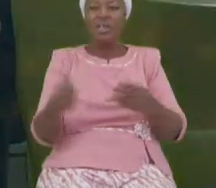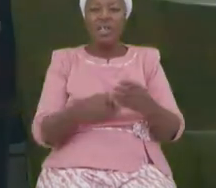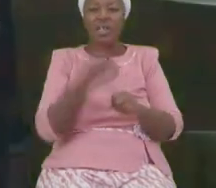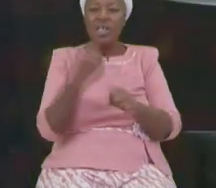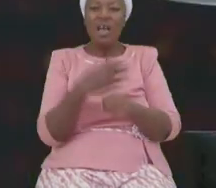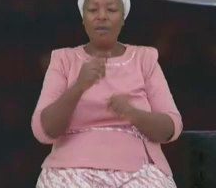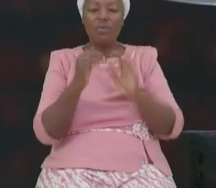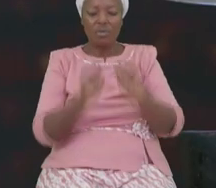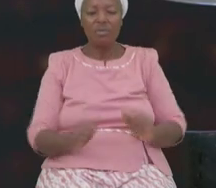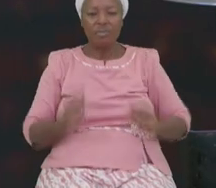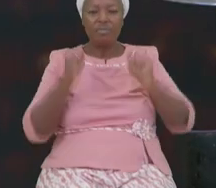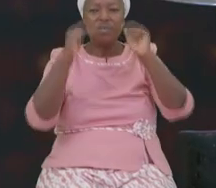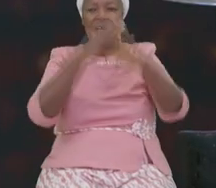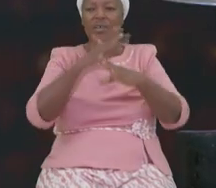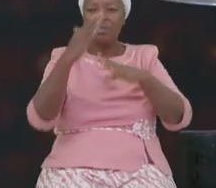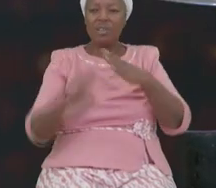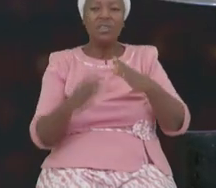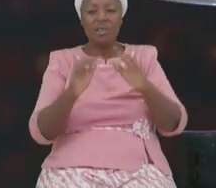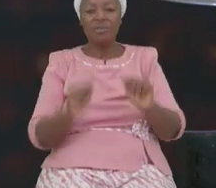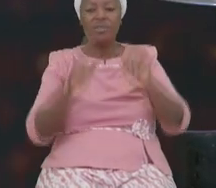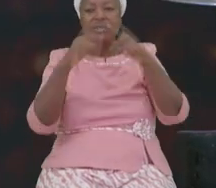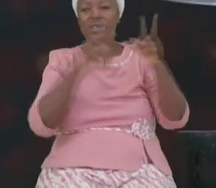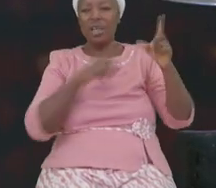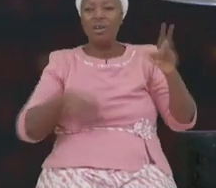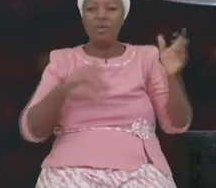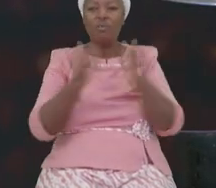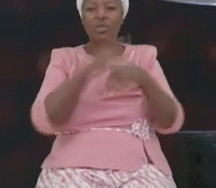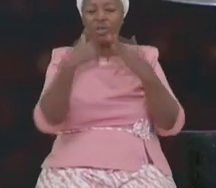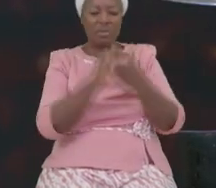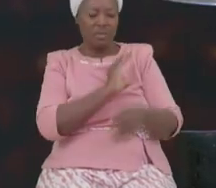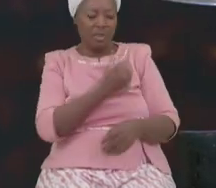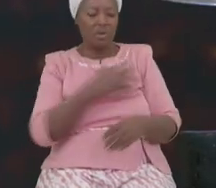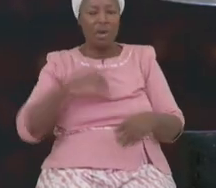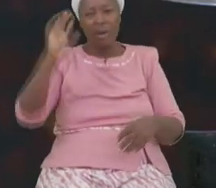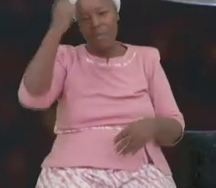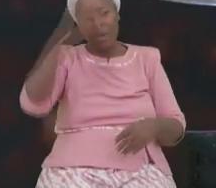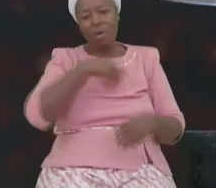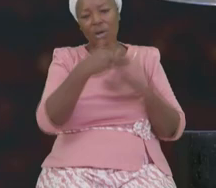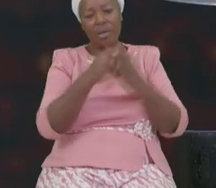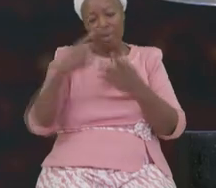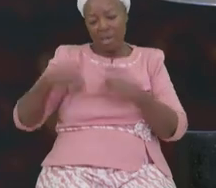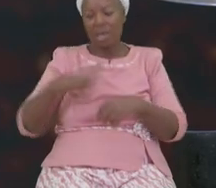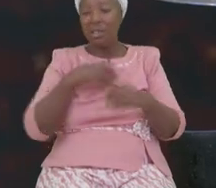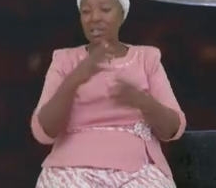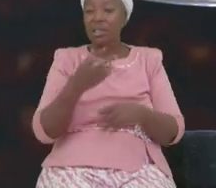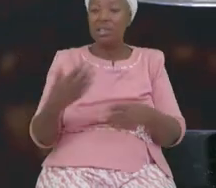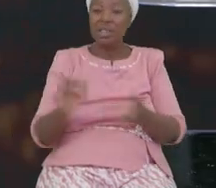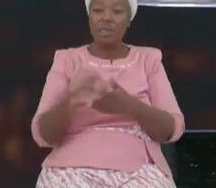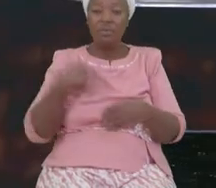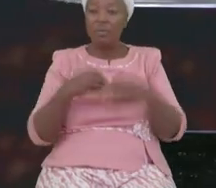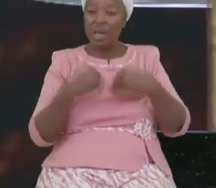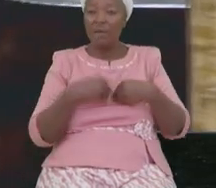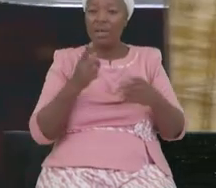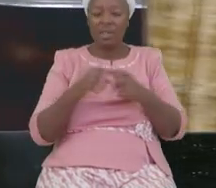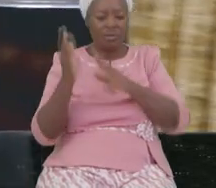total commitment unto the Lord. All our soul, all our mind, all our heart, everything that we have, and want